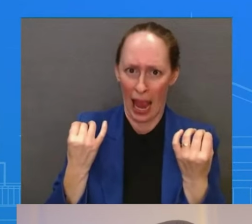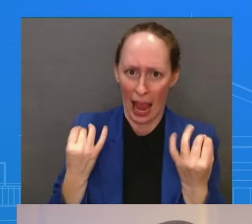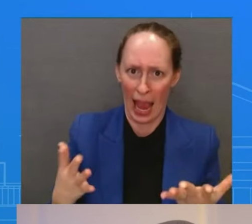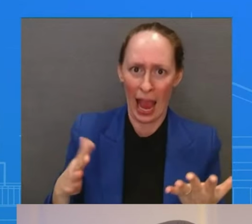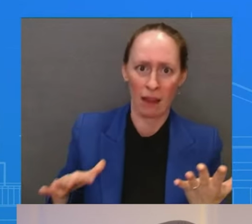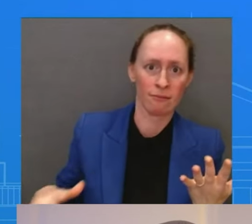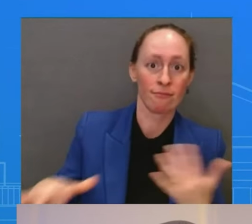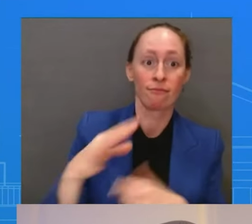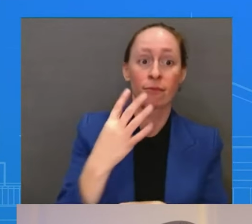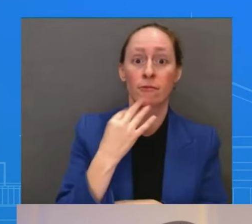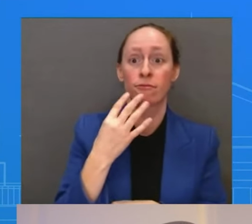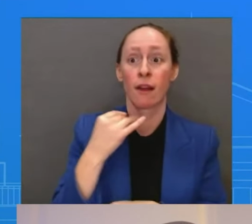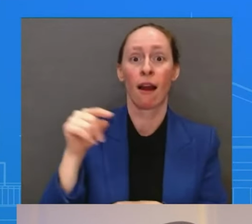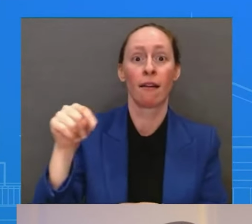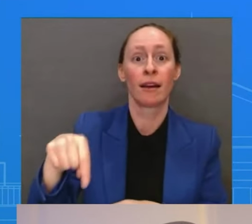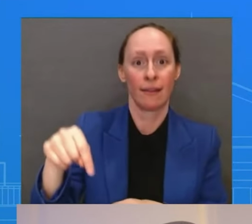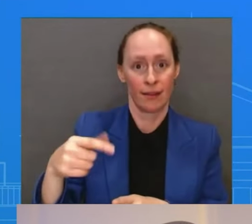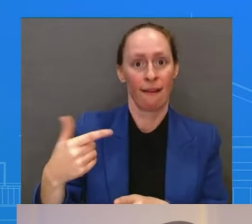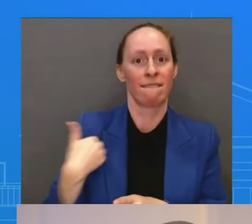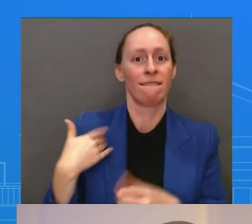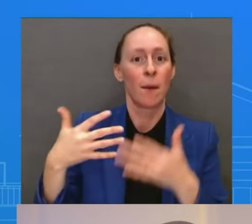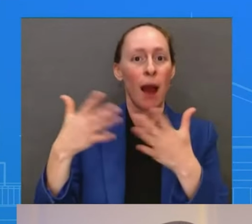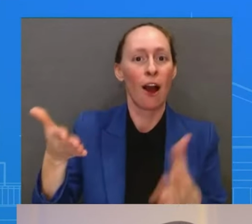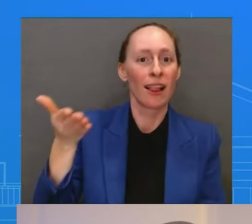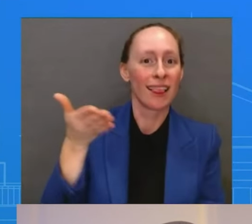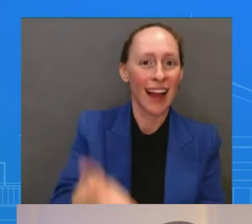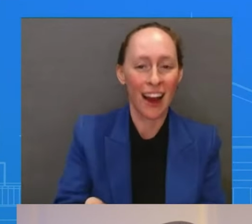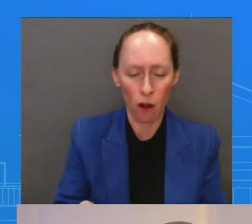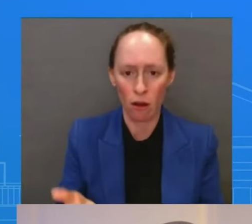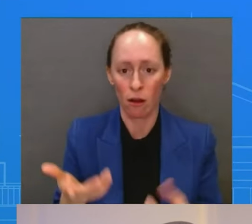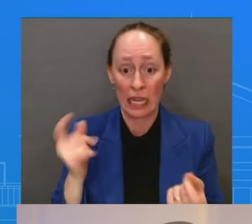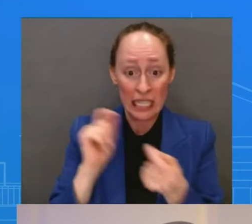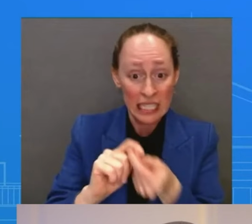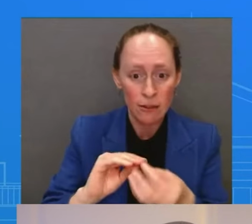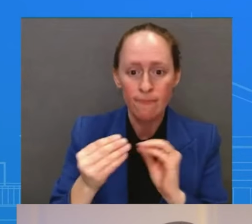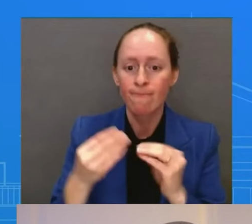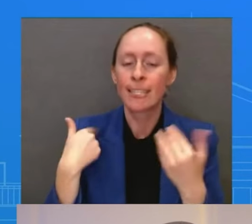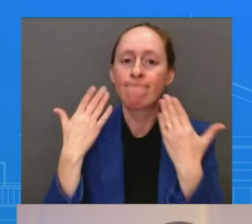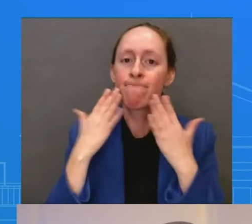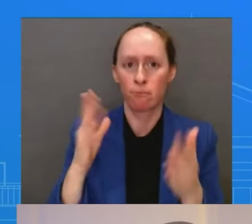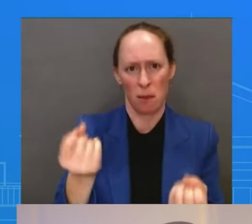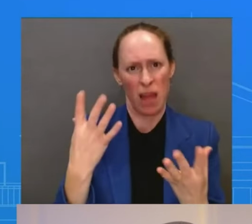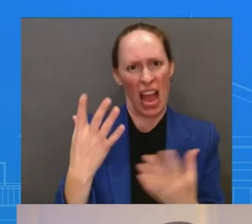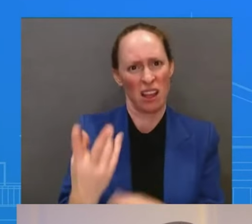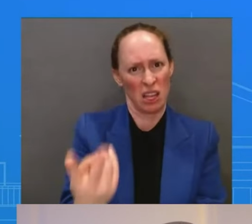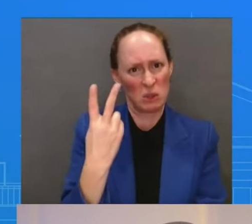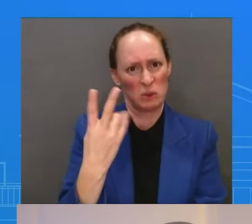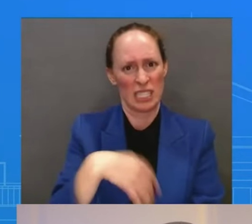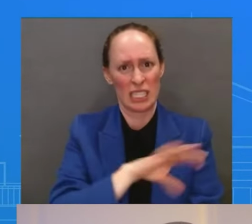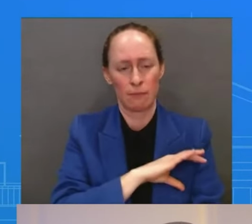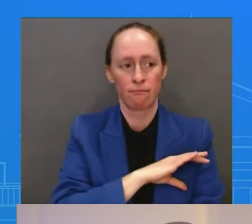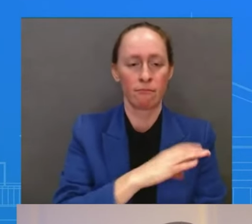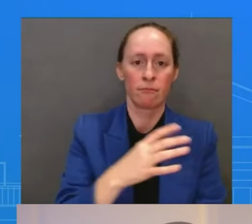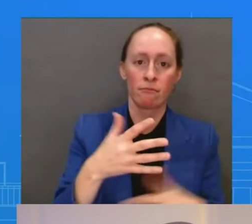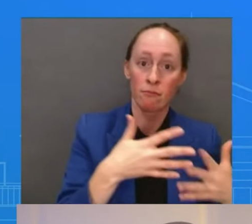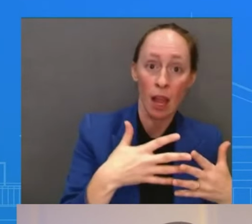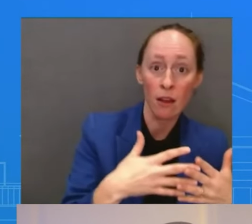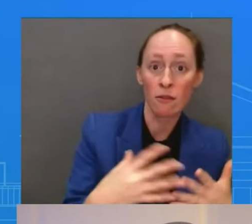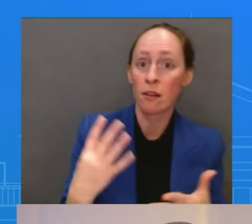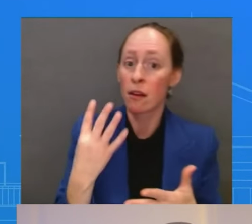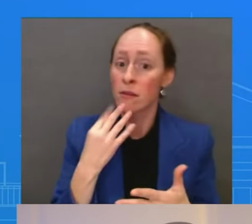Most are dual nationals, but a lot of Americans are there. Other nations have smaller populations, and maybe they have, you know, they have to make their own decisions